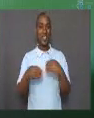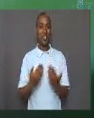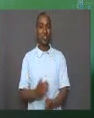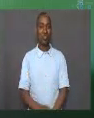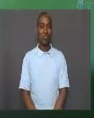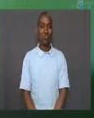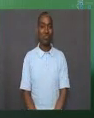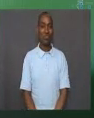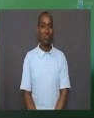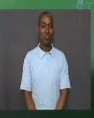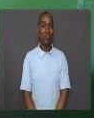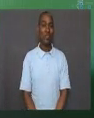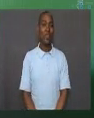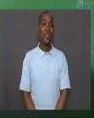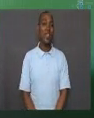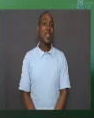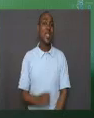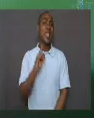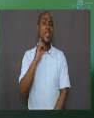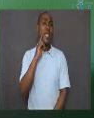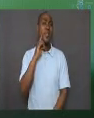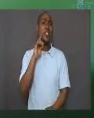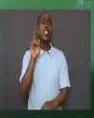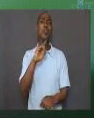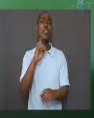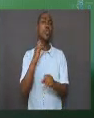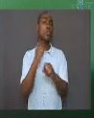What are enzymes made from?